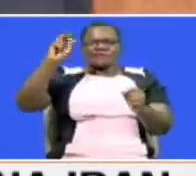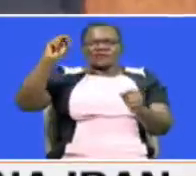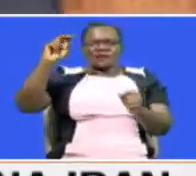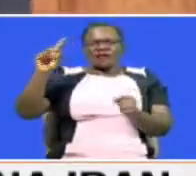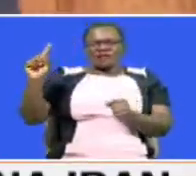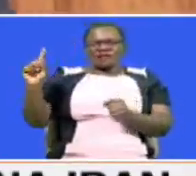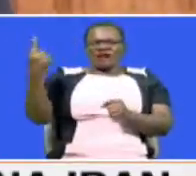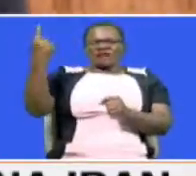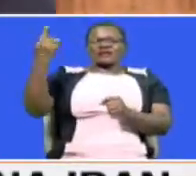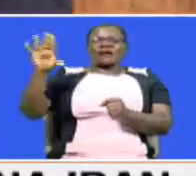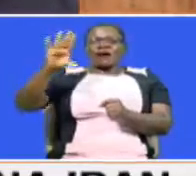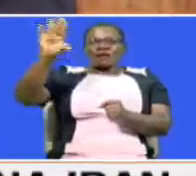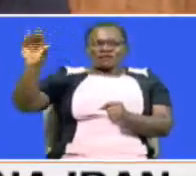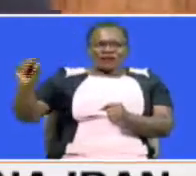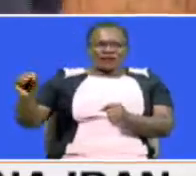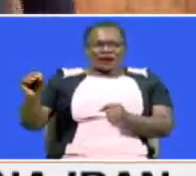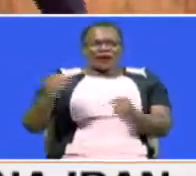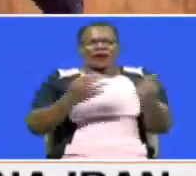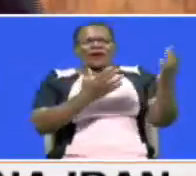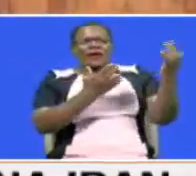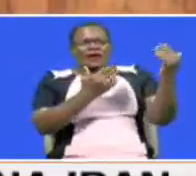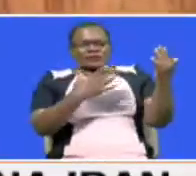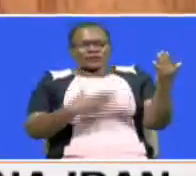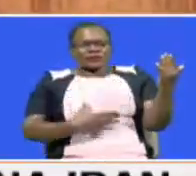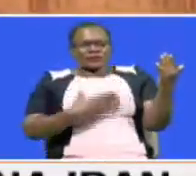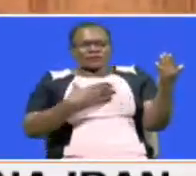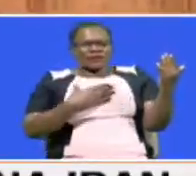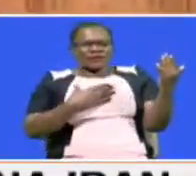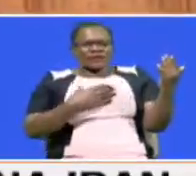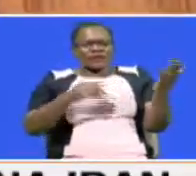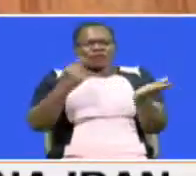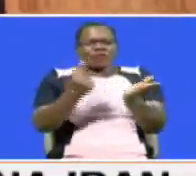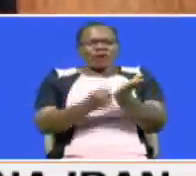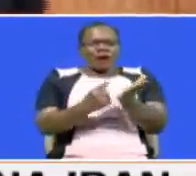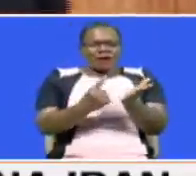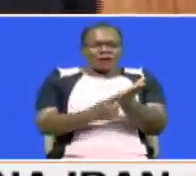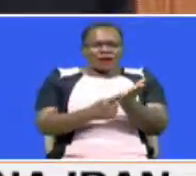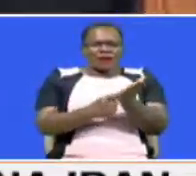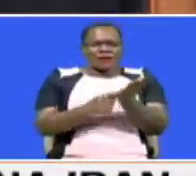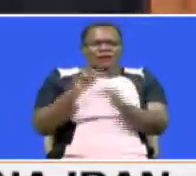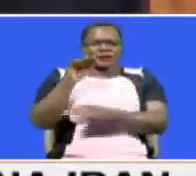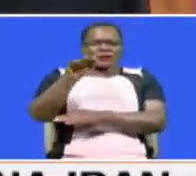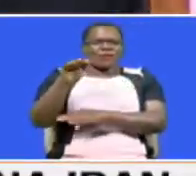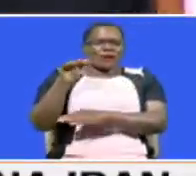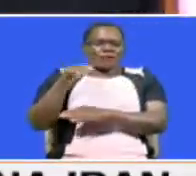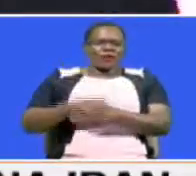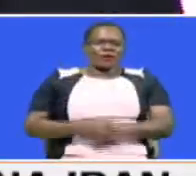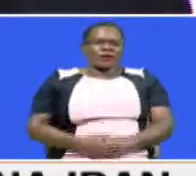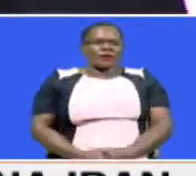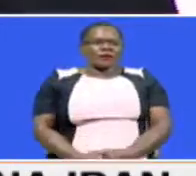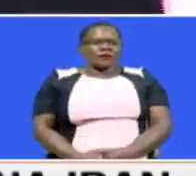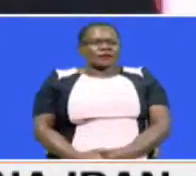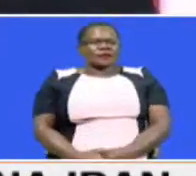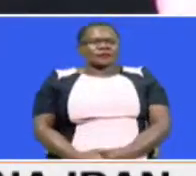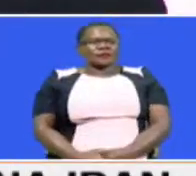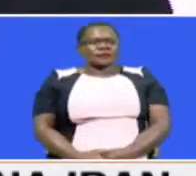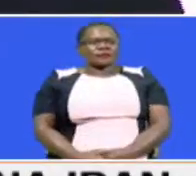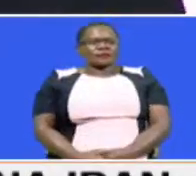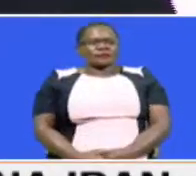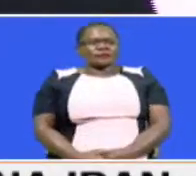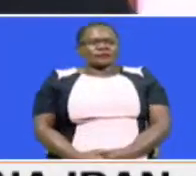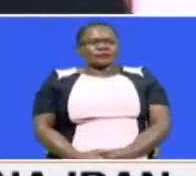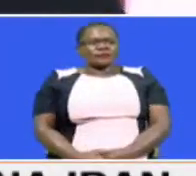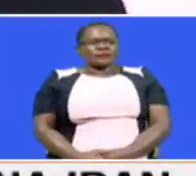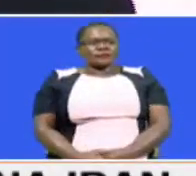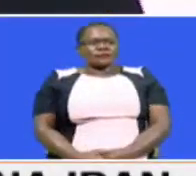ni ya kwanza barani Afrika na anatarajiwa kuzuru mataifa ya Uganda na Zimbabwe. Jeff Kirui,